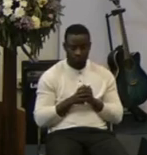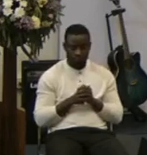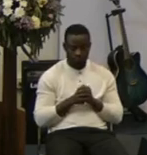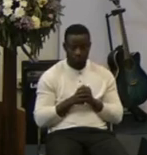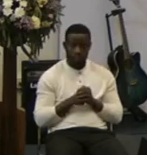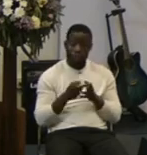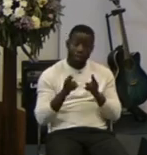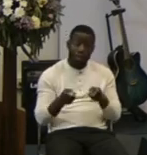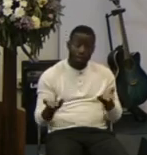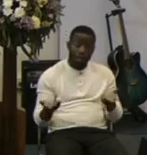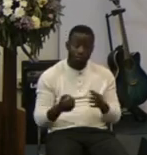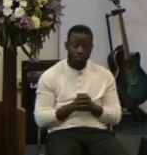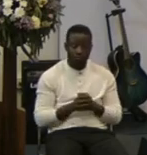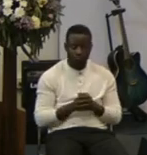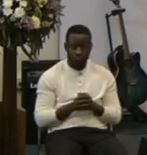He died